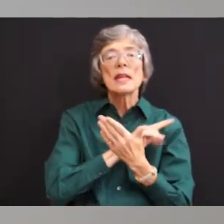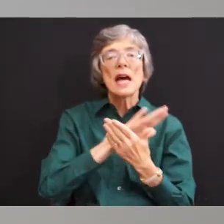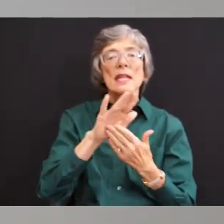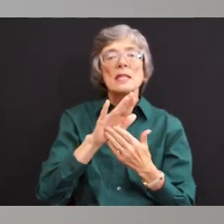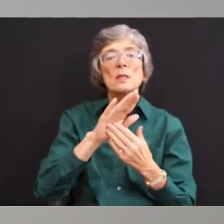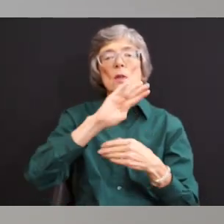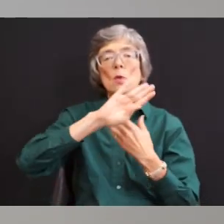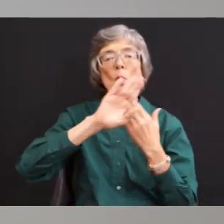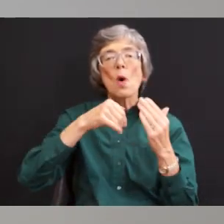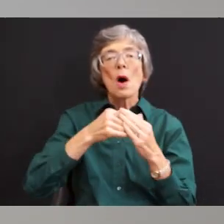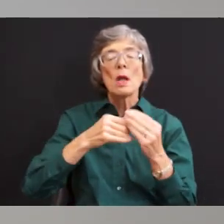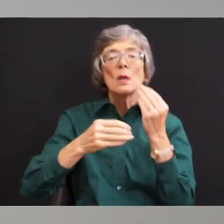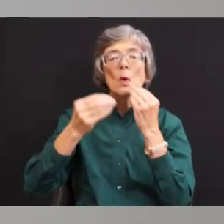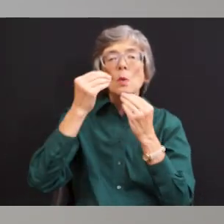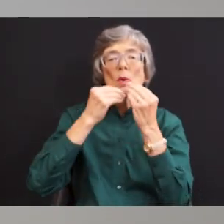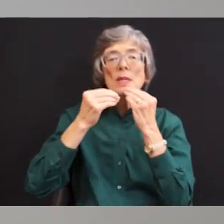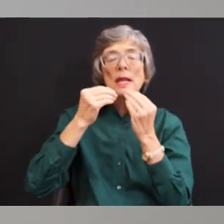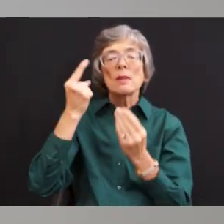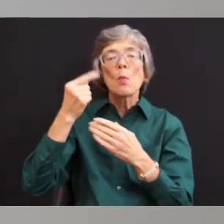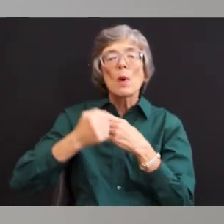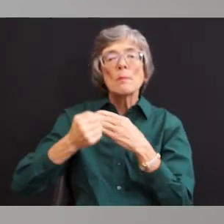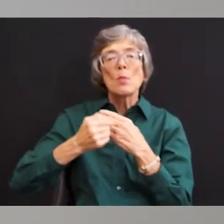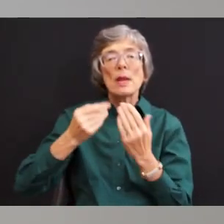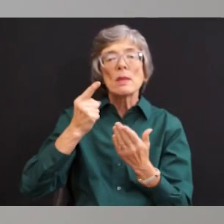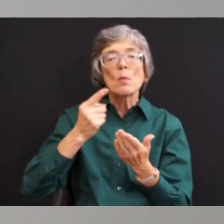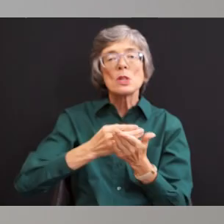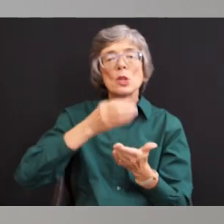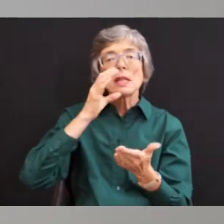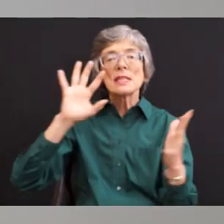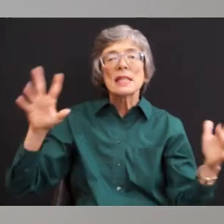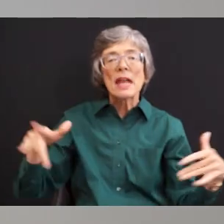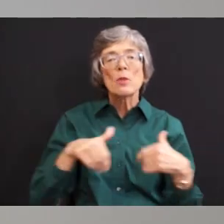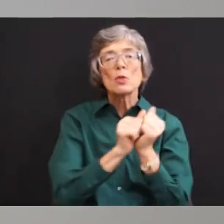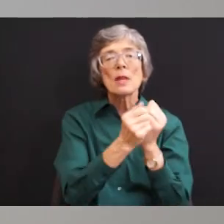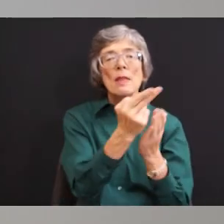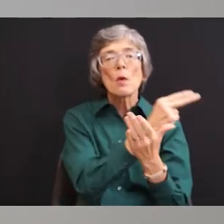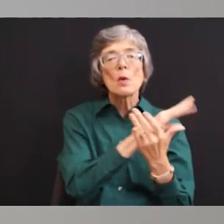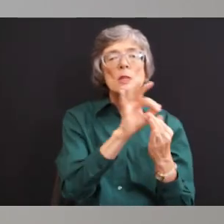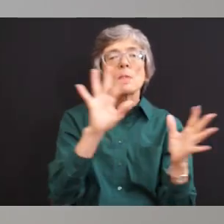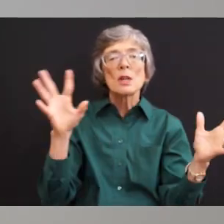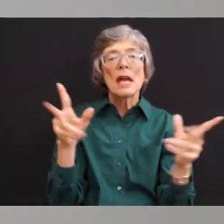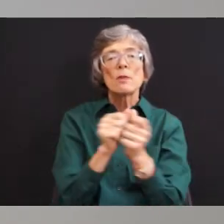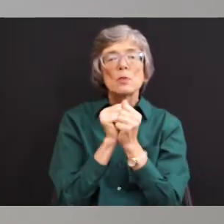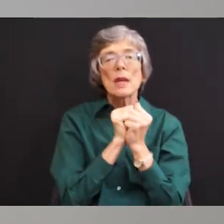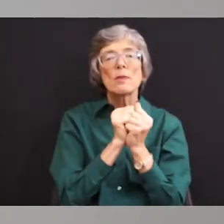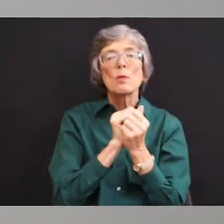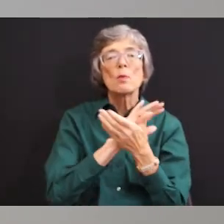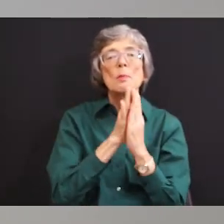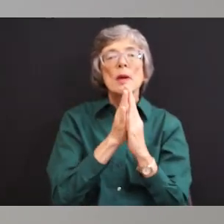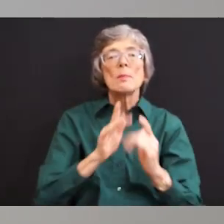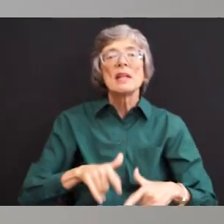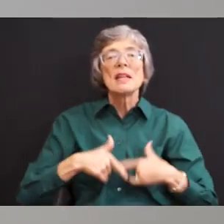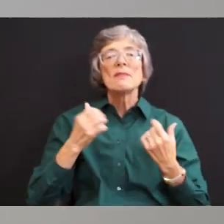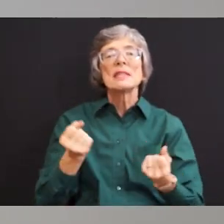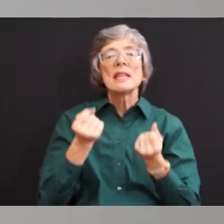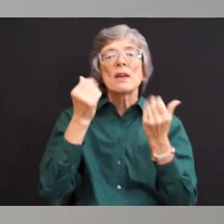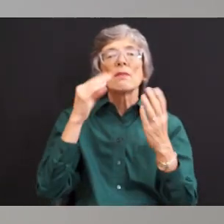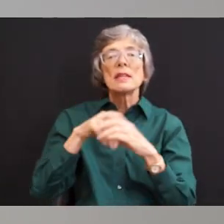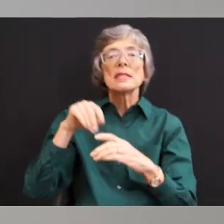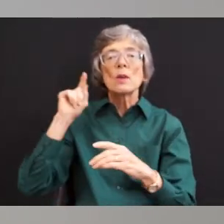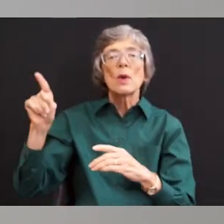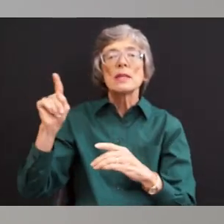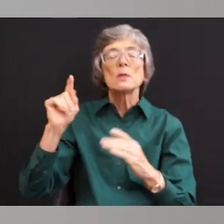one bread and one chalice, that gathered into one body by the Holy Spirit, they may truly become a living sacrifice in Christ to the praise of your